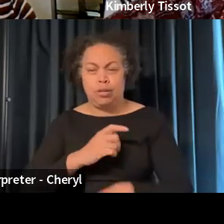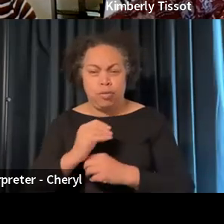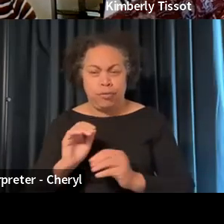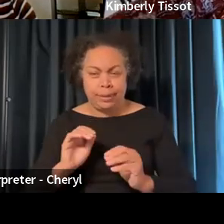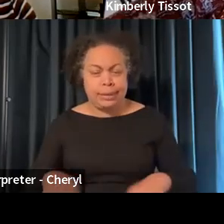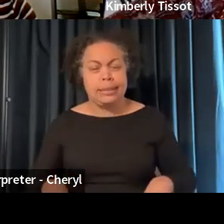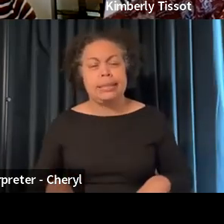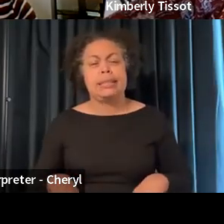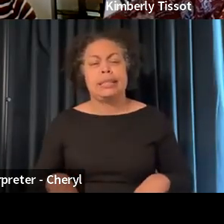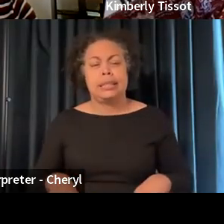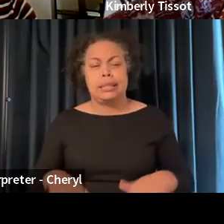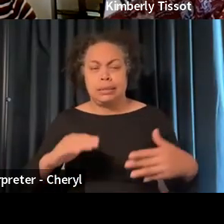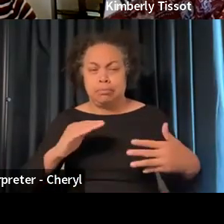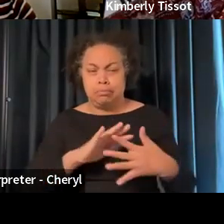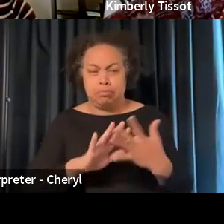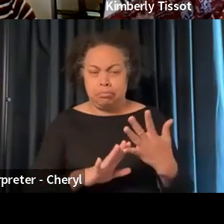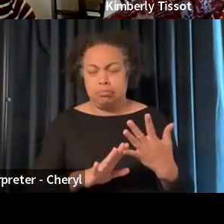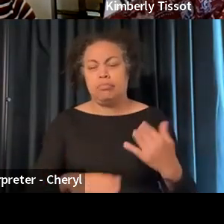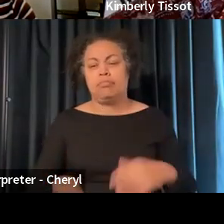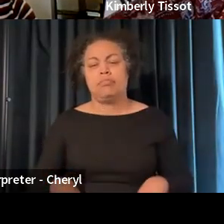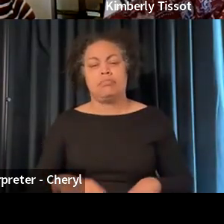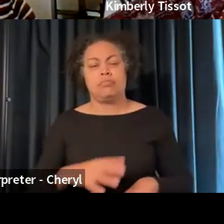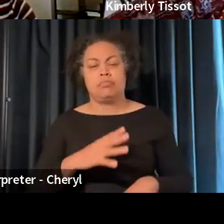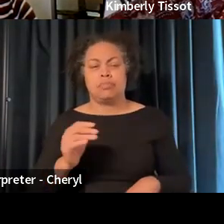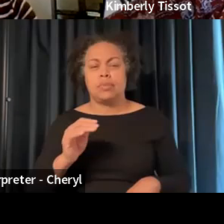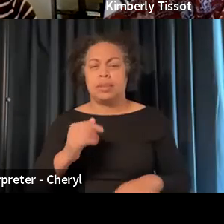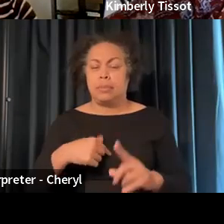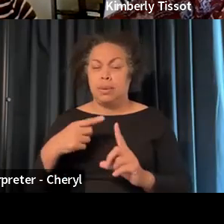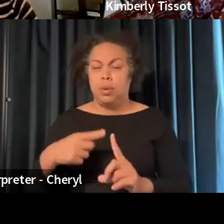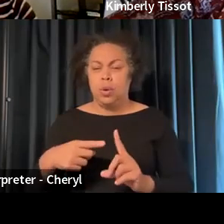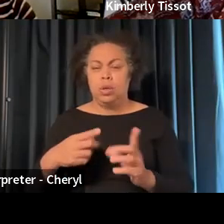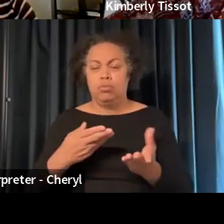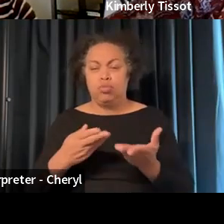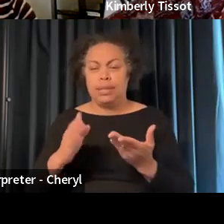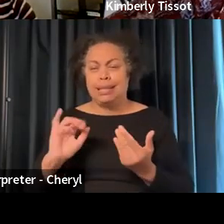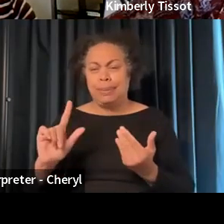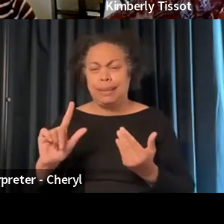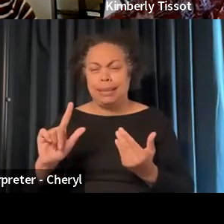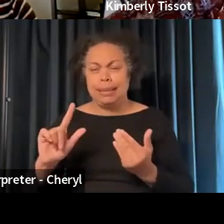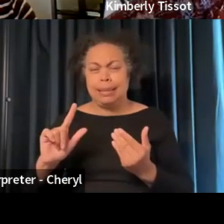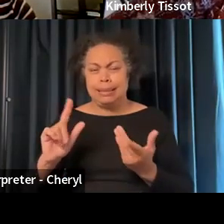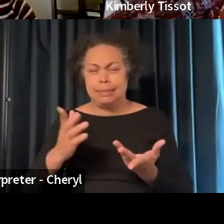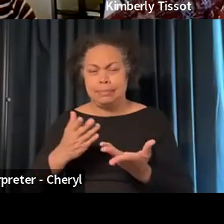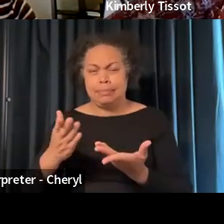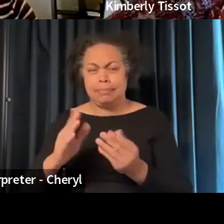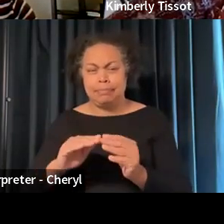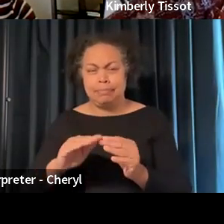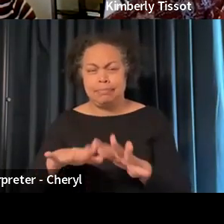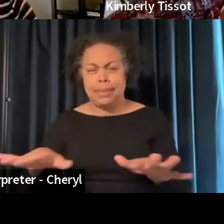And I want to bring the independent living society to places